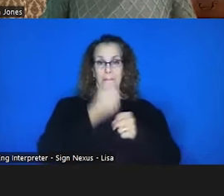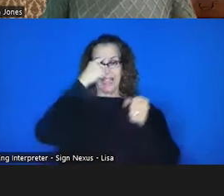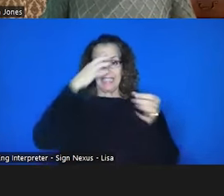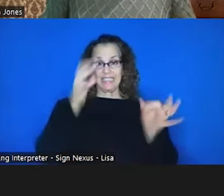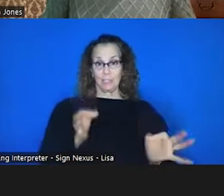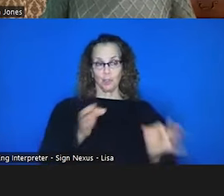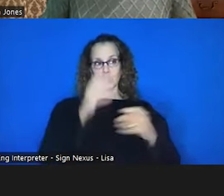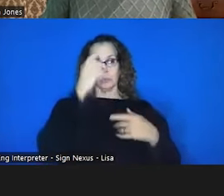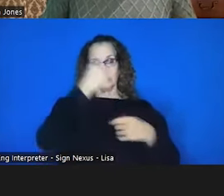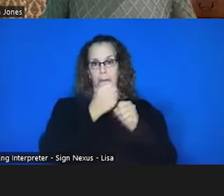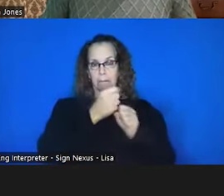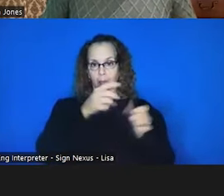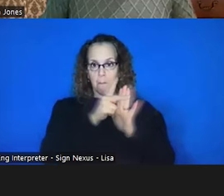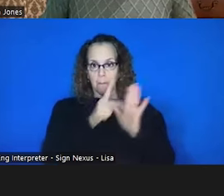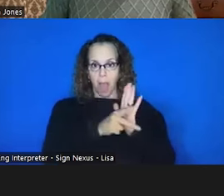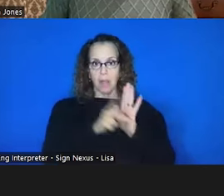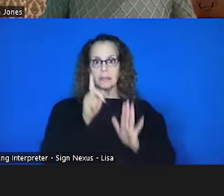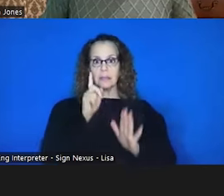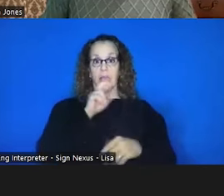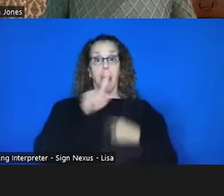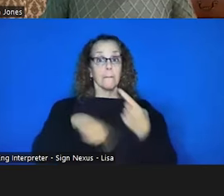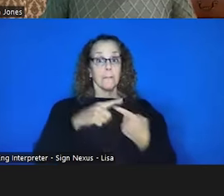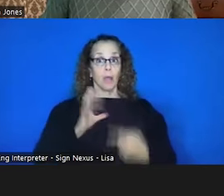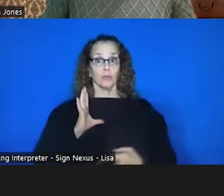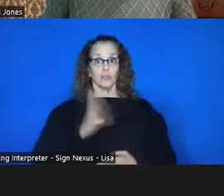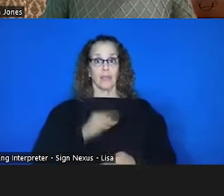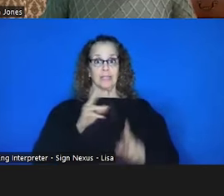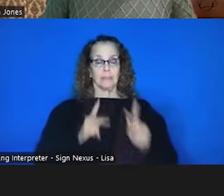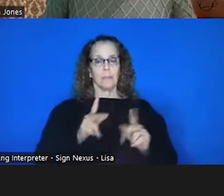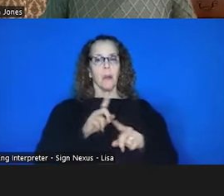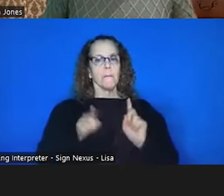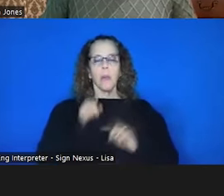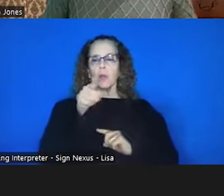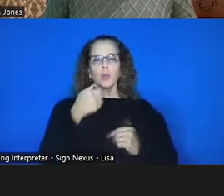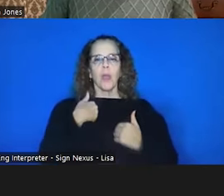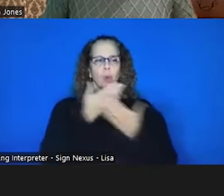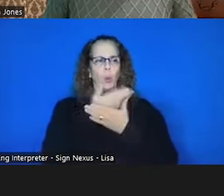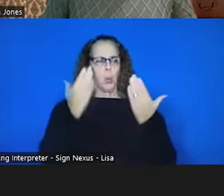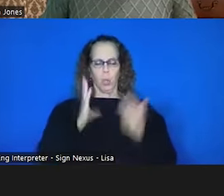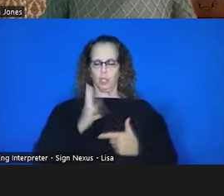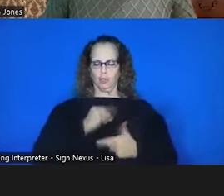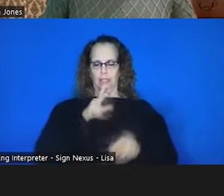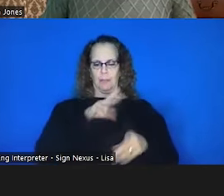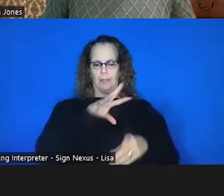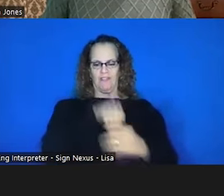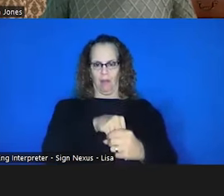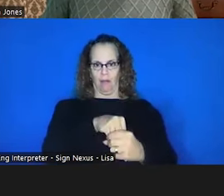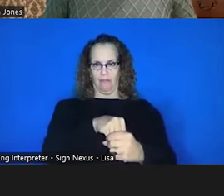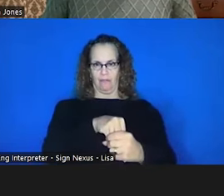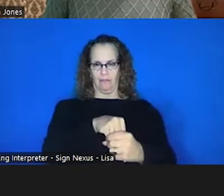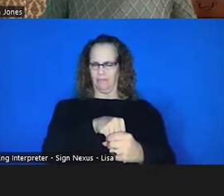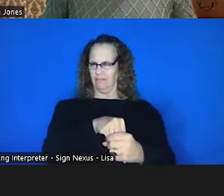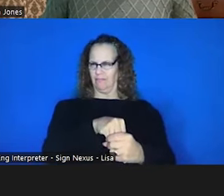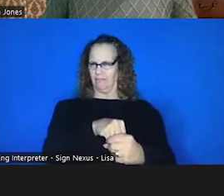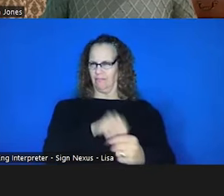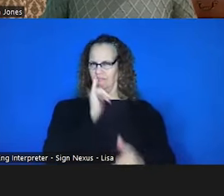people, and there are no trans people in the room or around the table, there's something fundamentally wrong,